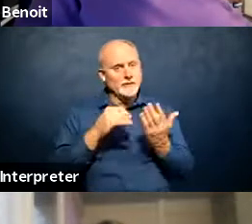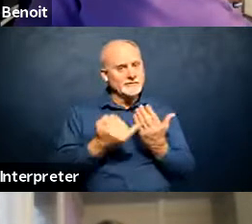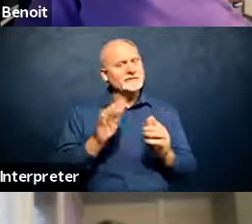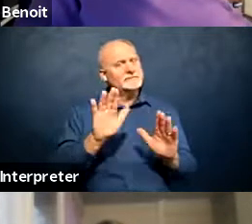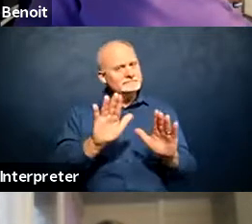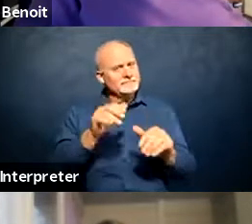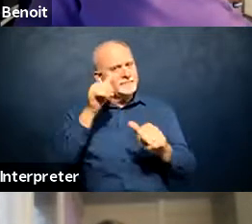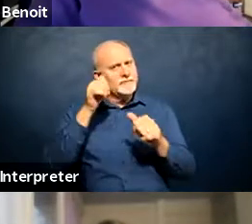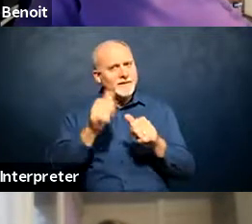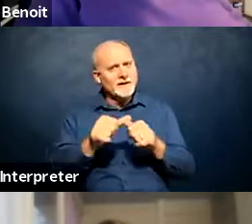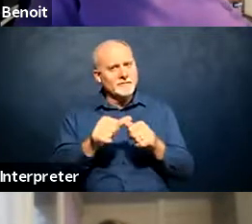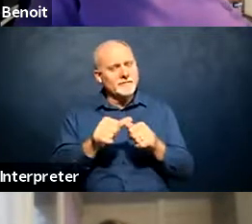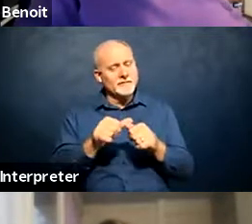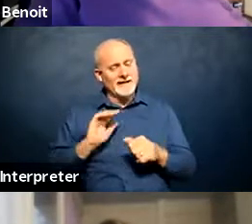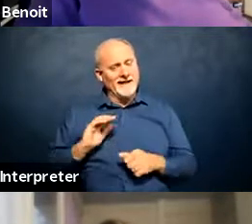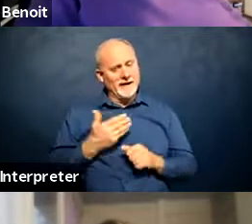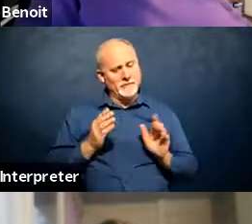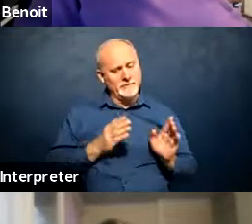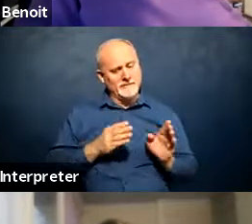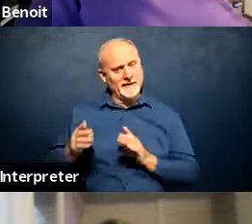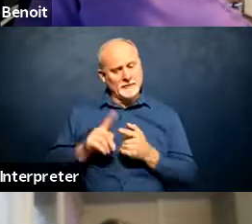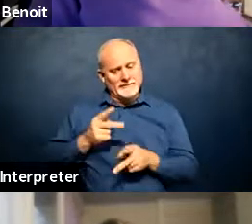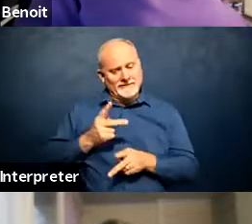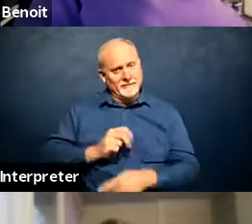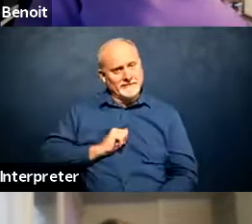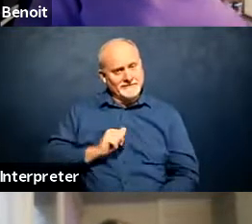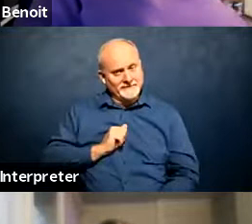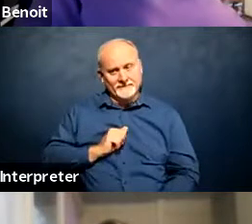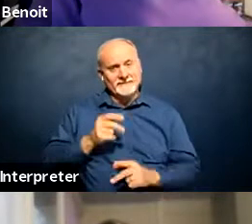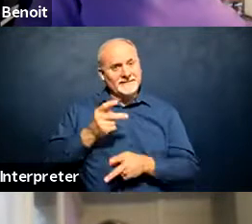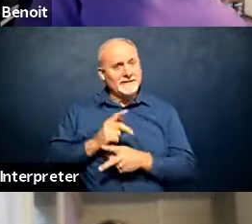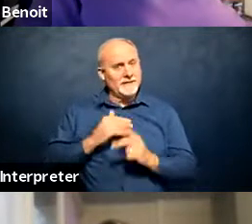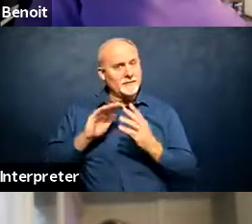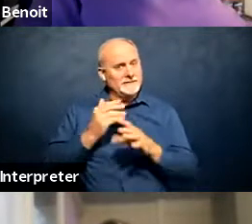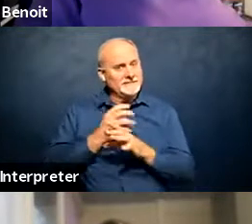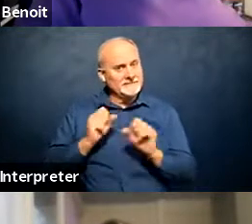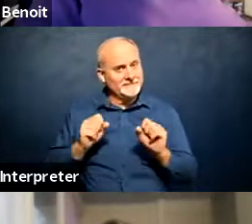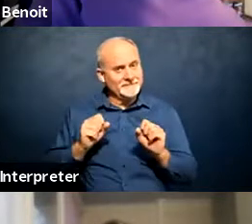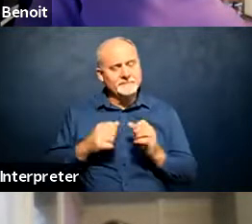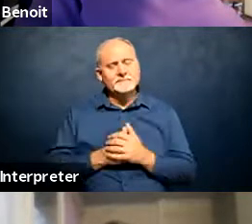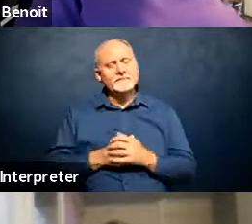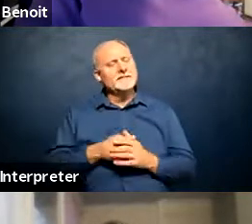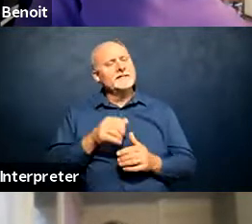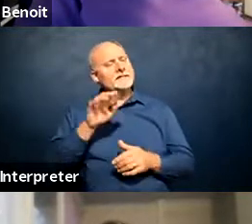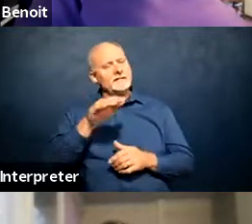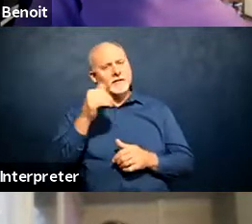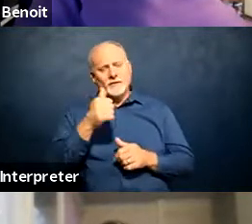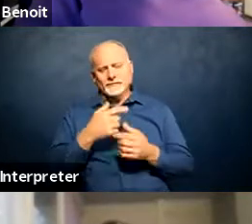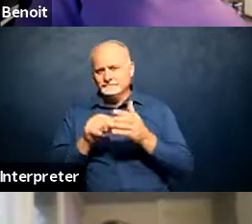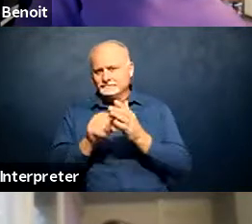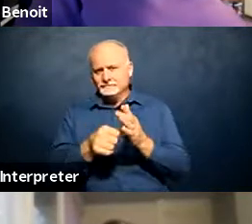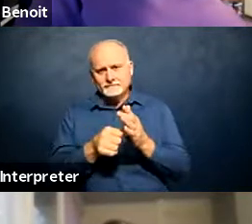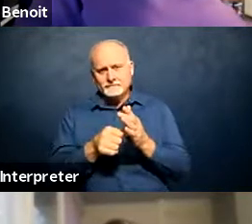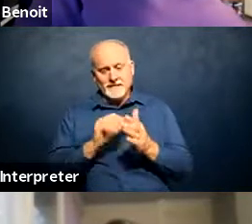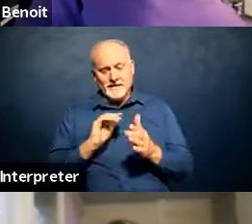also remember to outline strategies to keep ourselves and our community safe. In closing, I always want to reinforce that the efforts